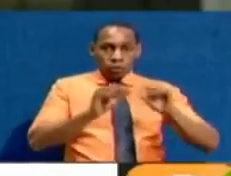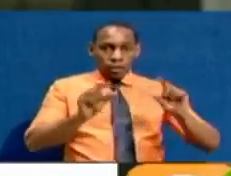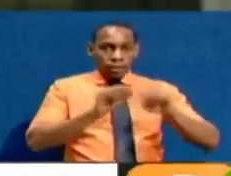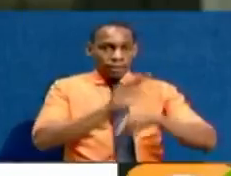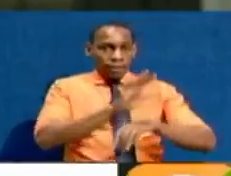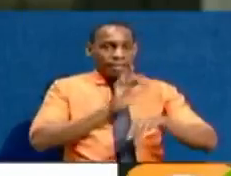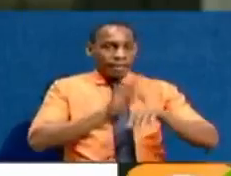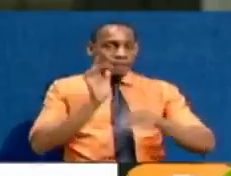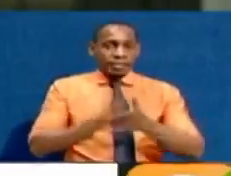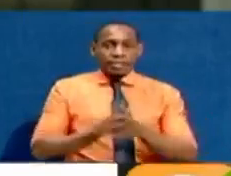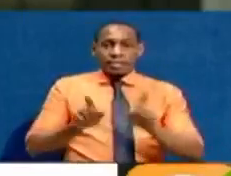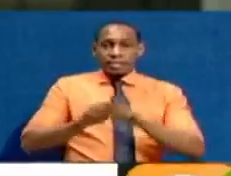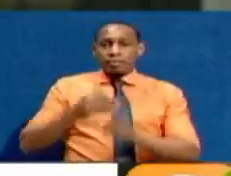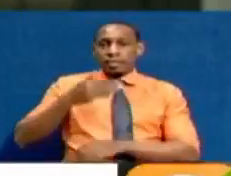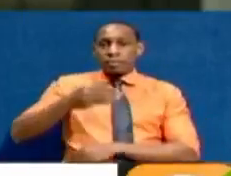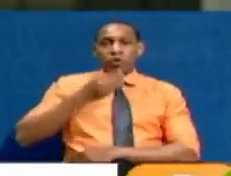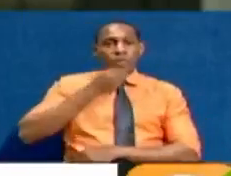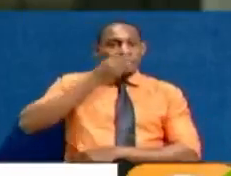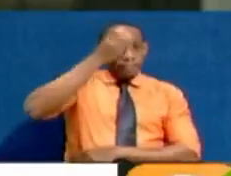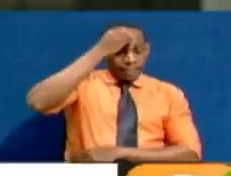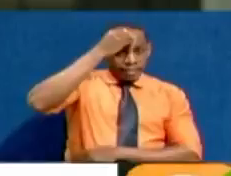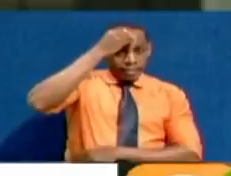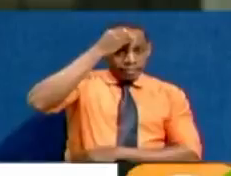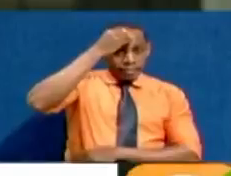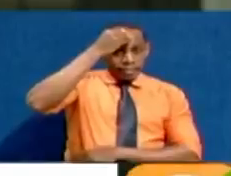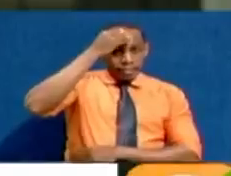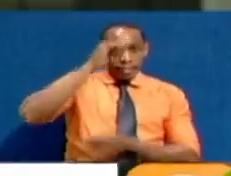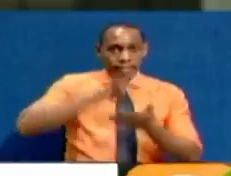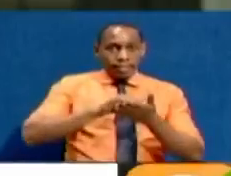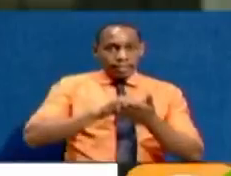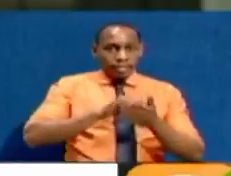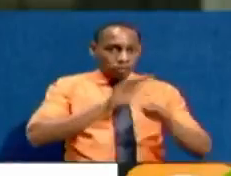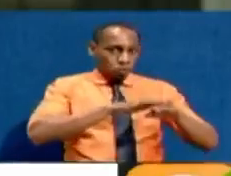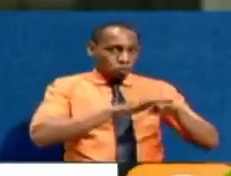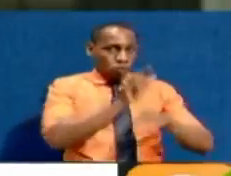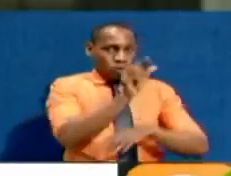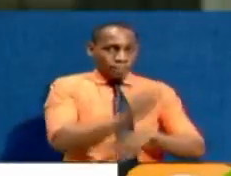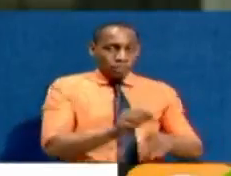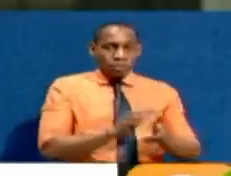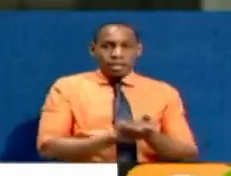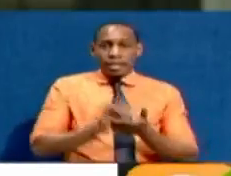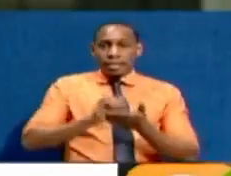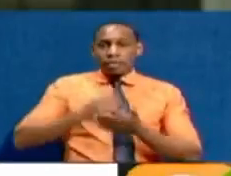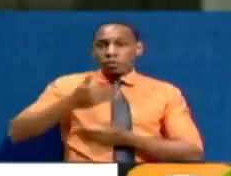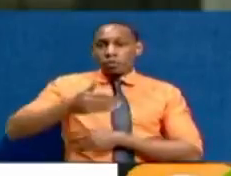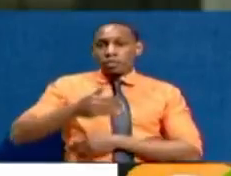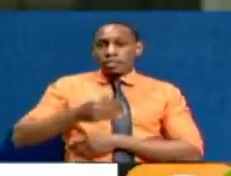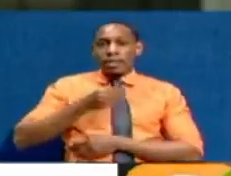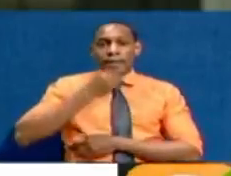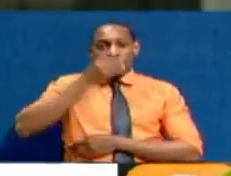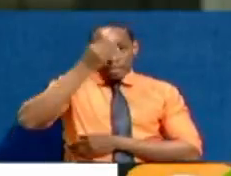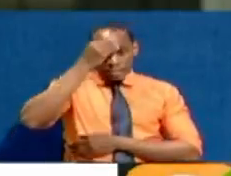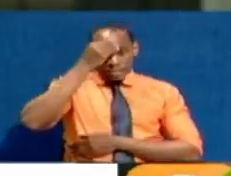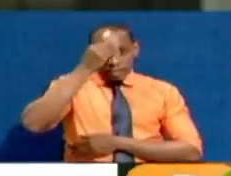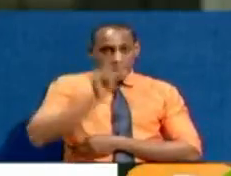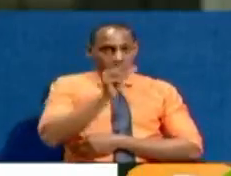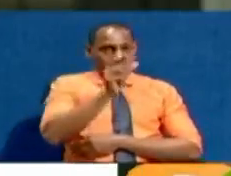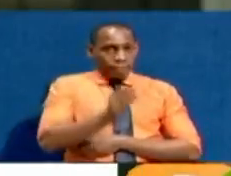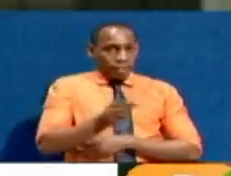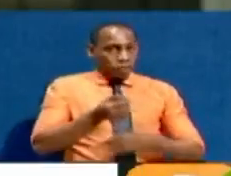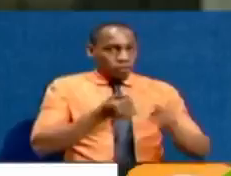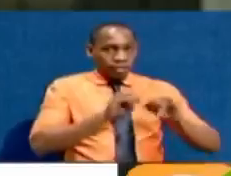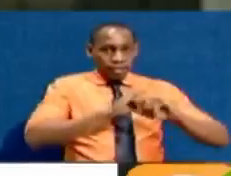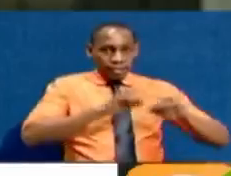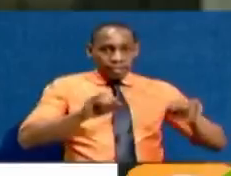utterances. And you always pretended to be a diplomat. You always pretended to be an innocent person.